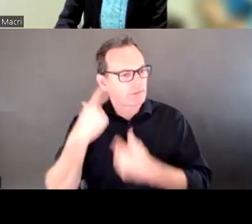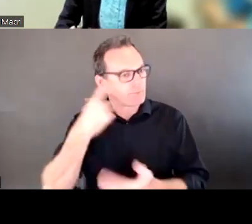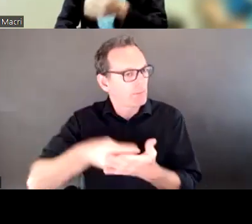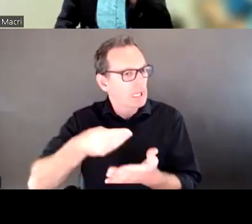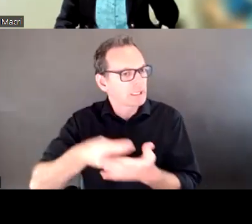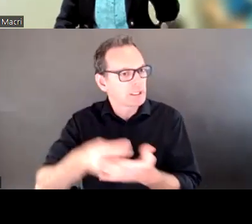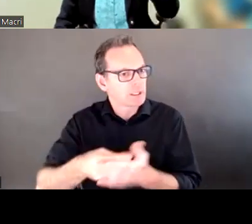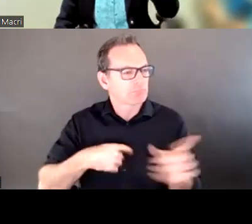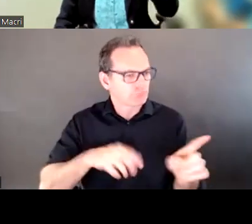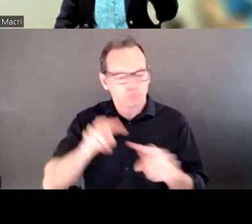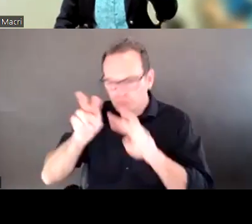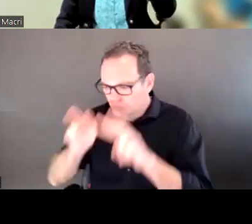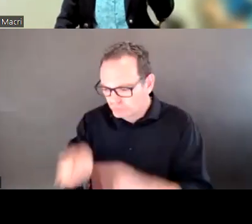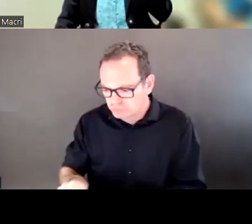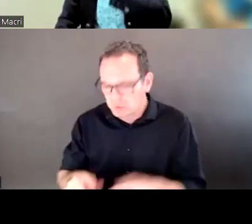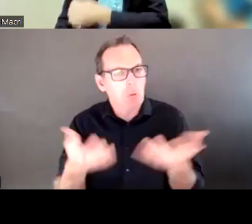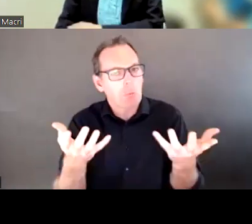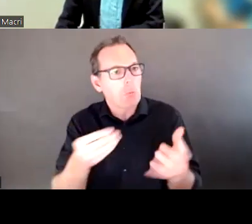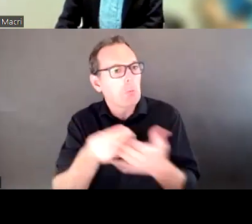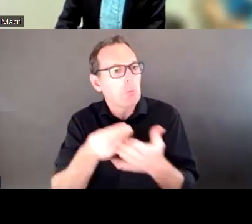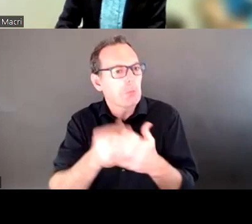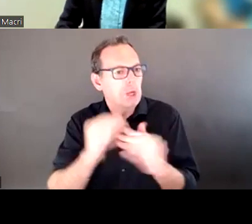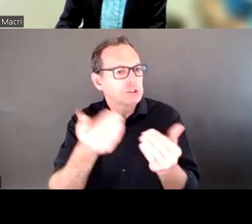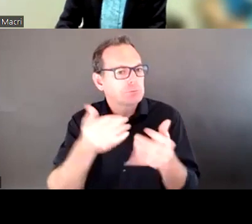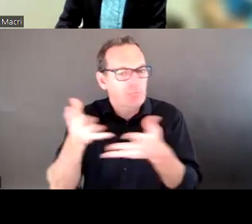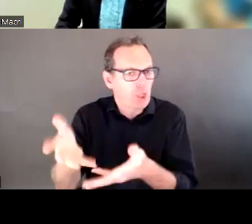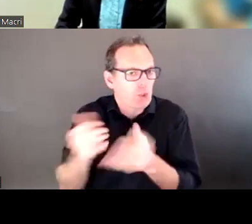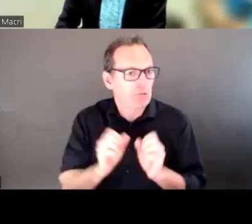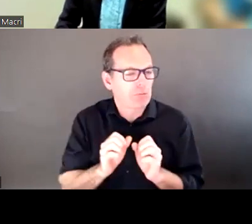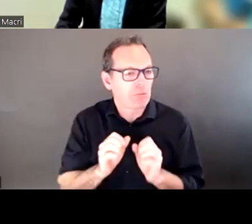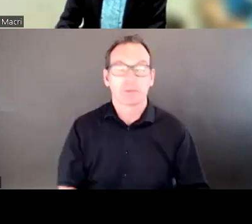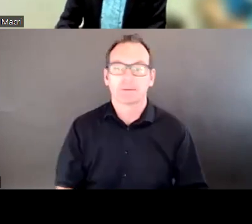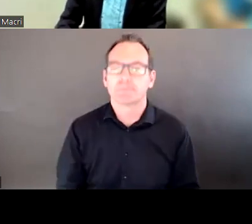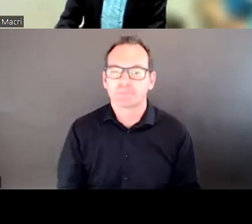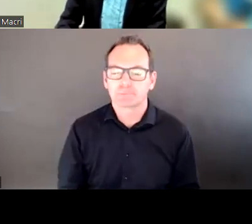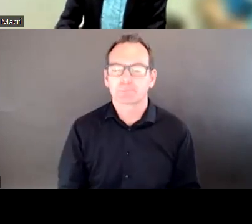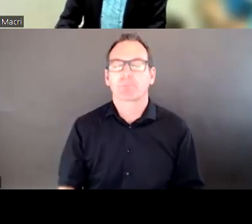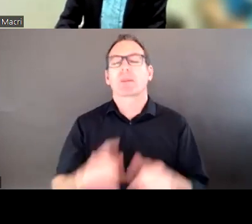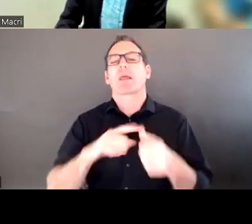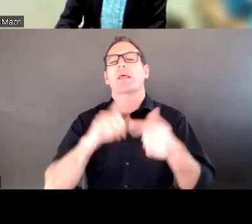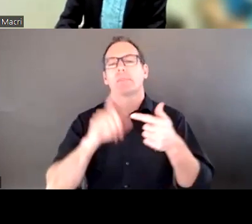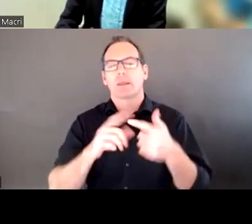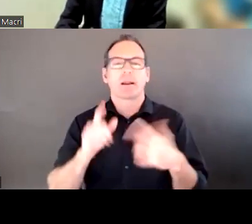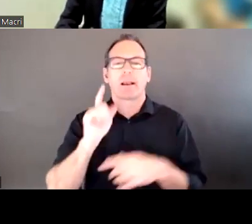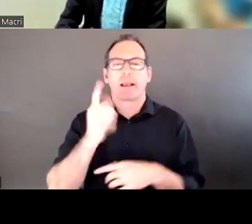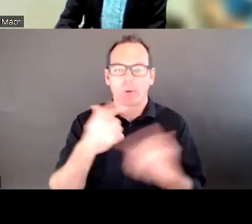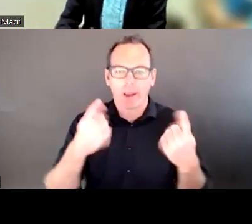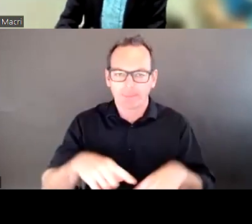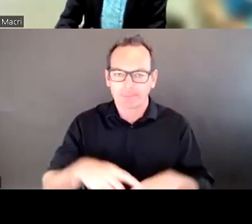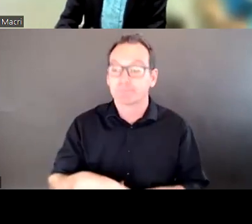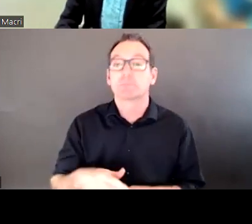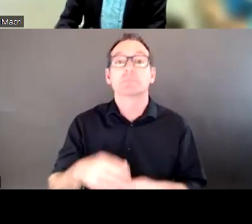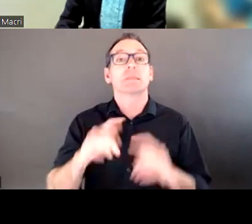days later, so Anne, the medical team shared that Anne had a UTI, and as